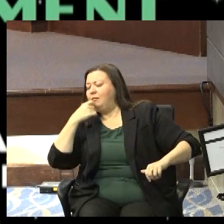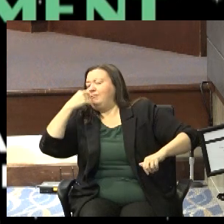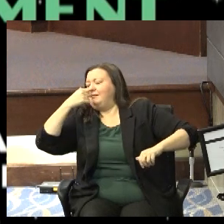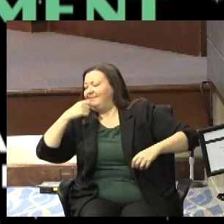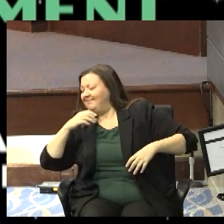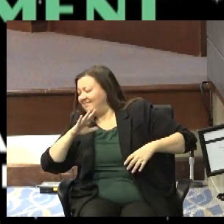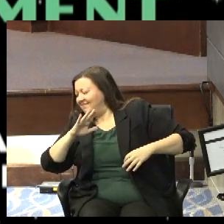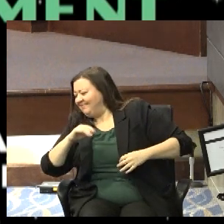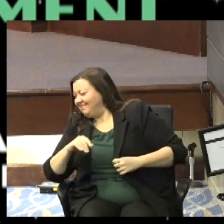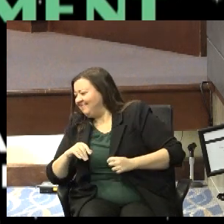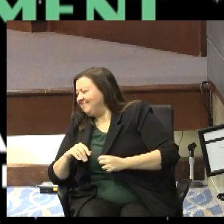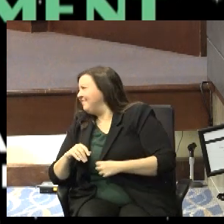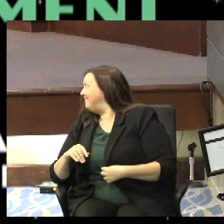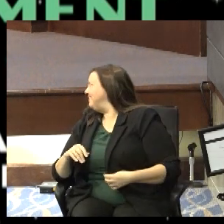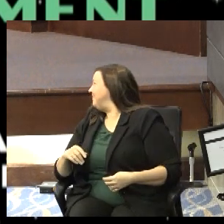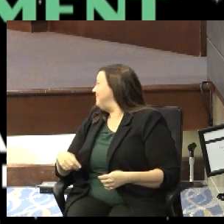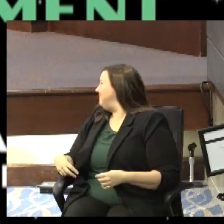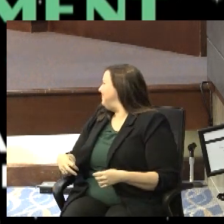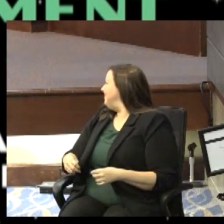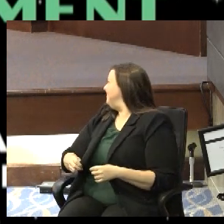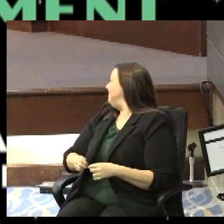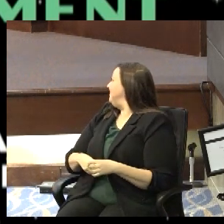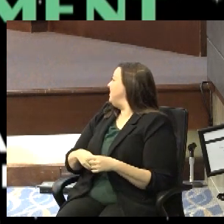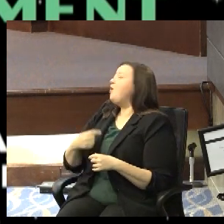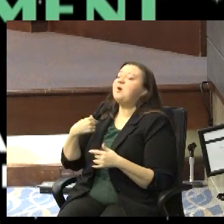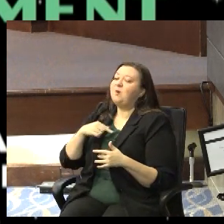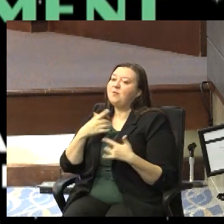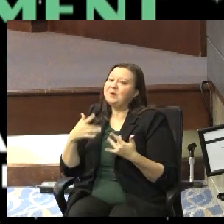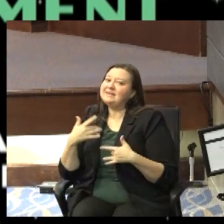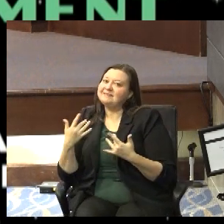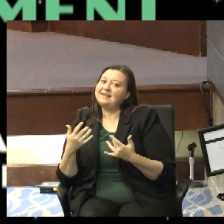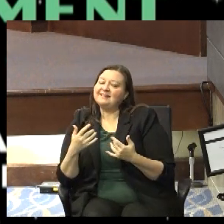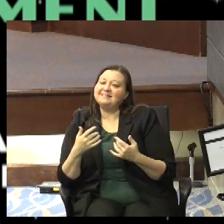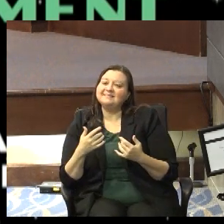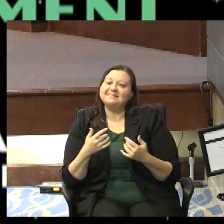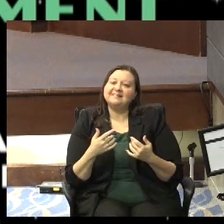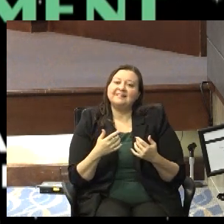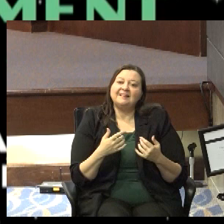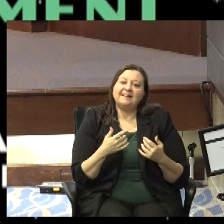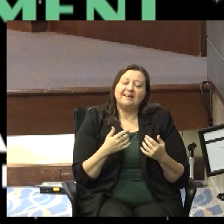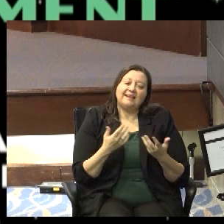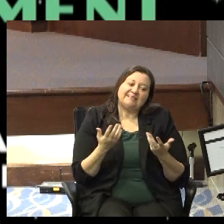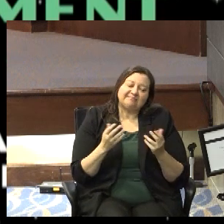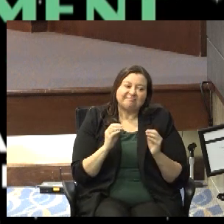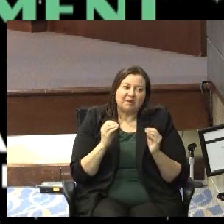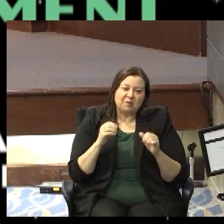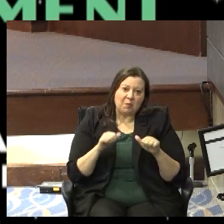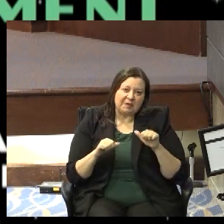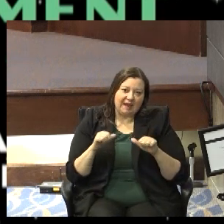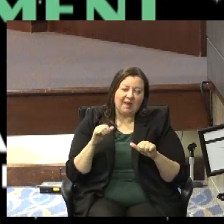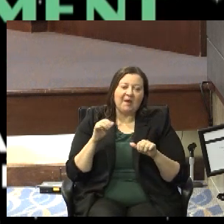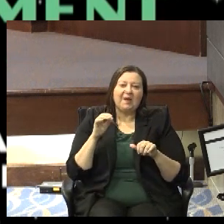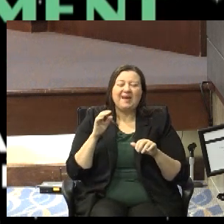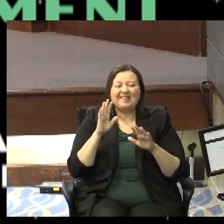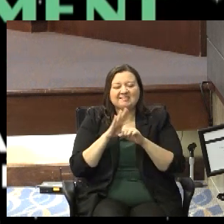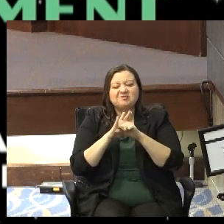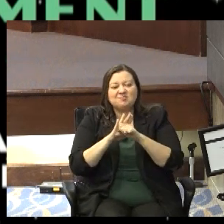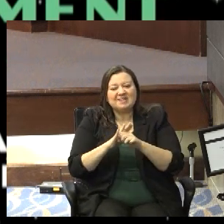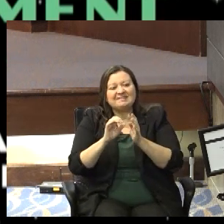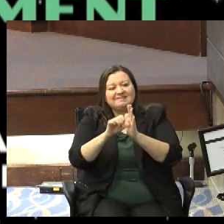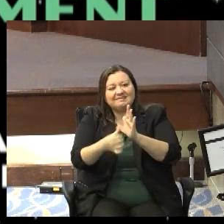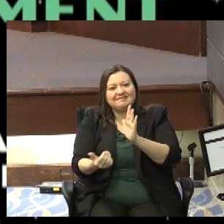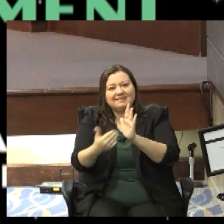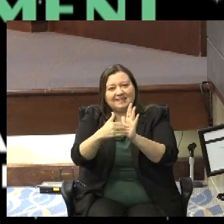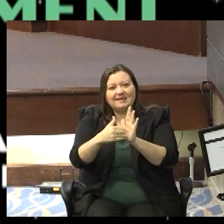Thumbs up again. So we are excited, and no doubt, and once again, I want to stress, you